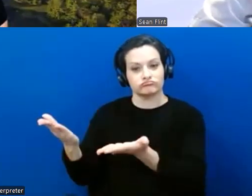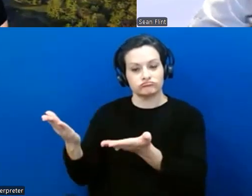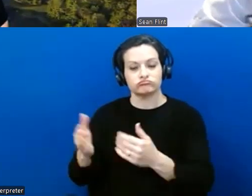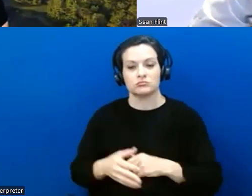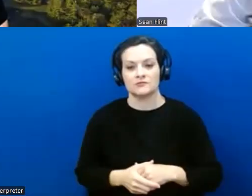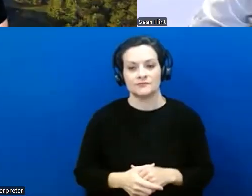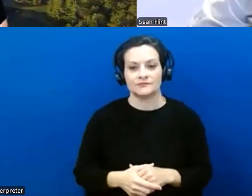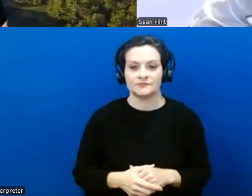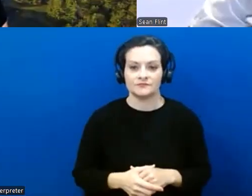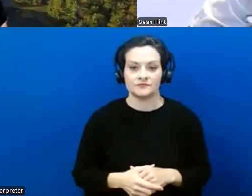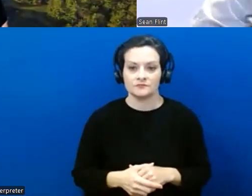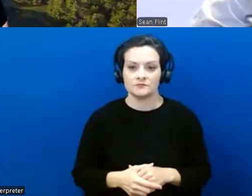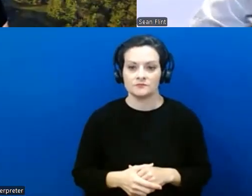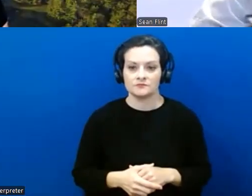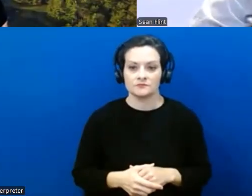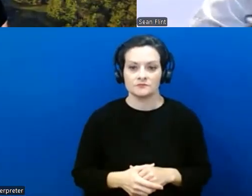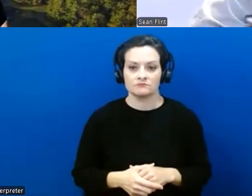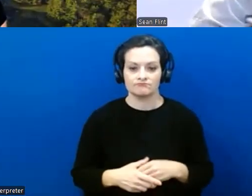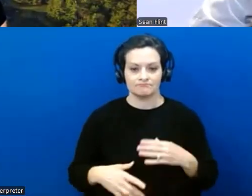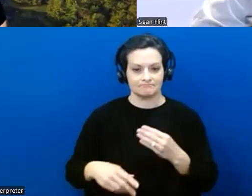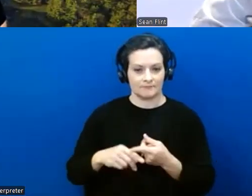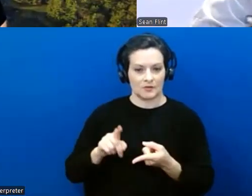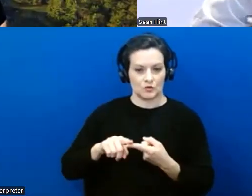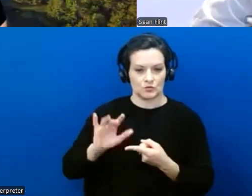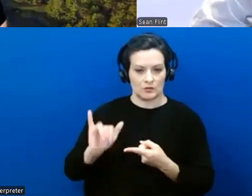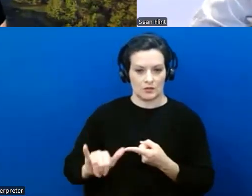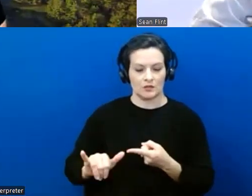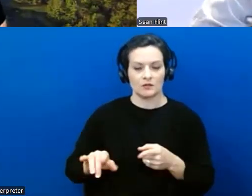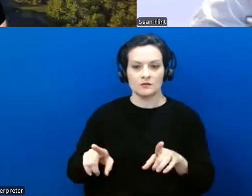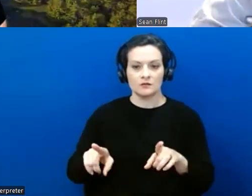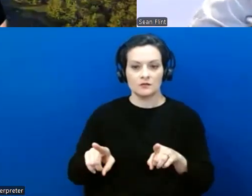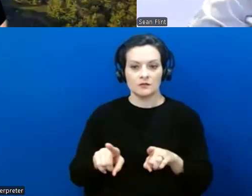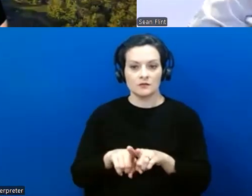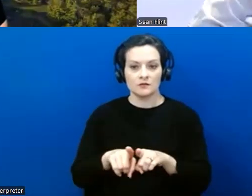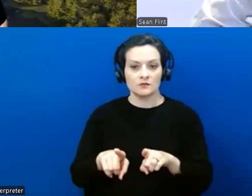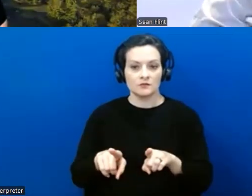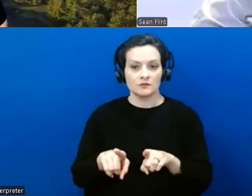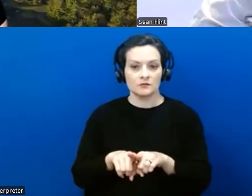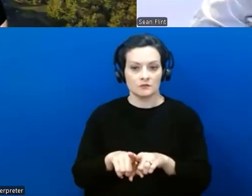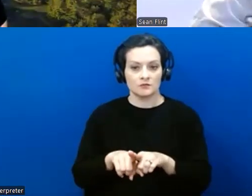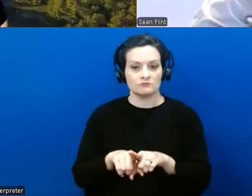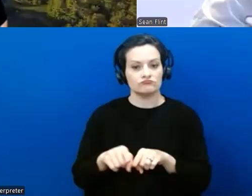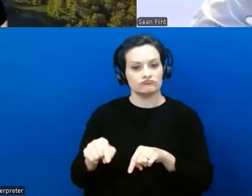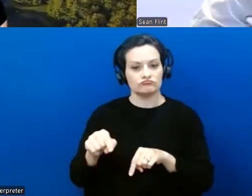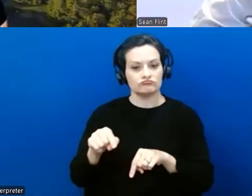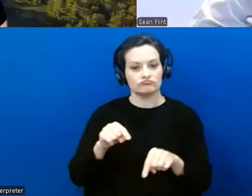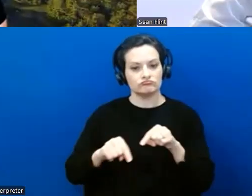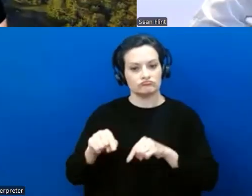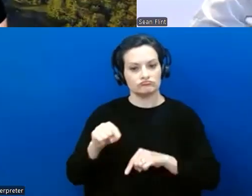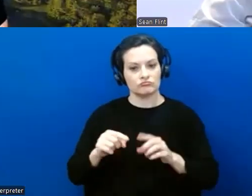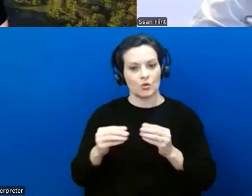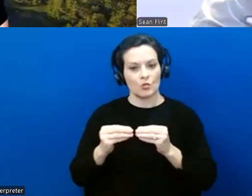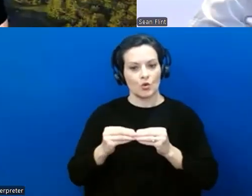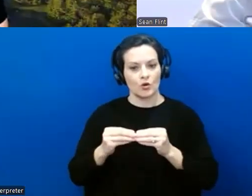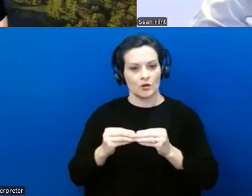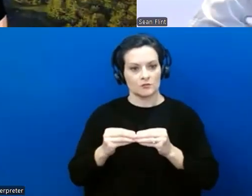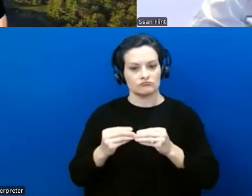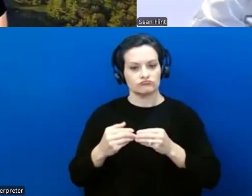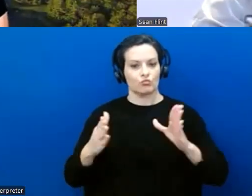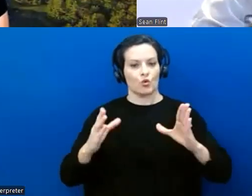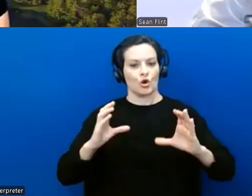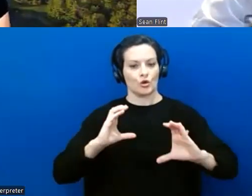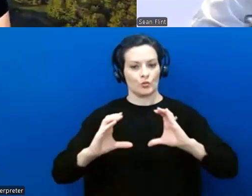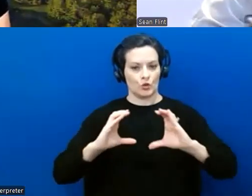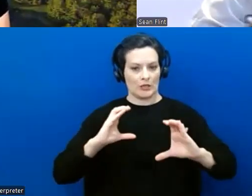Maybe just expanding on that a little bit, but also taking it back a little bit with broader communication